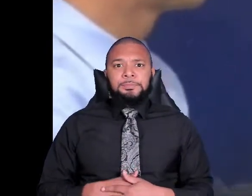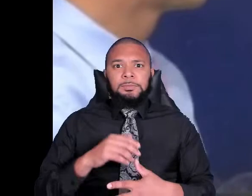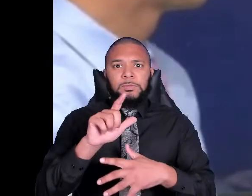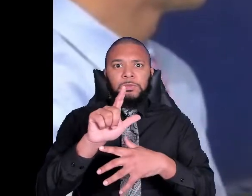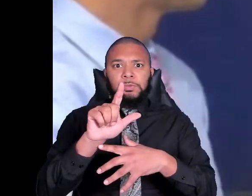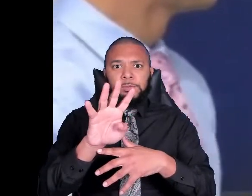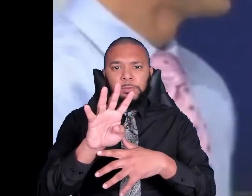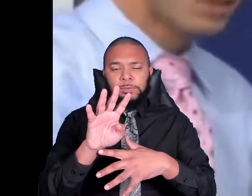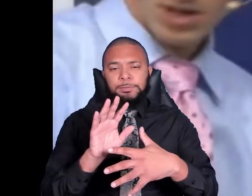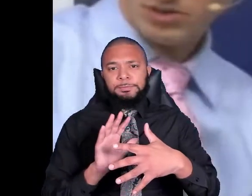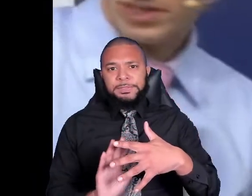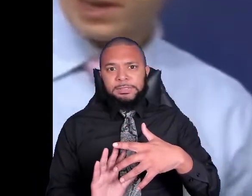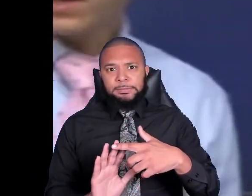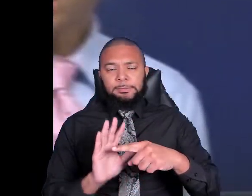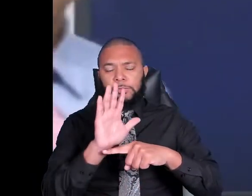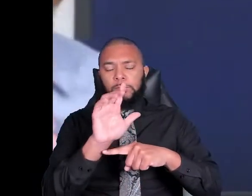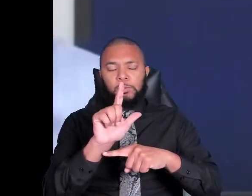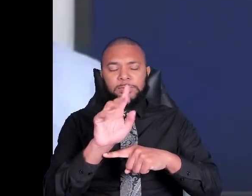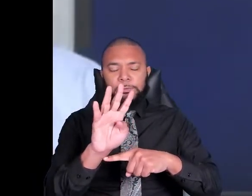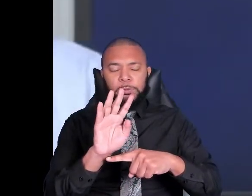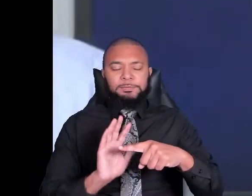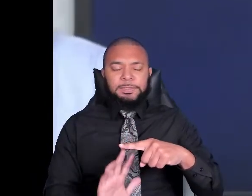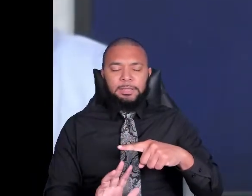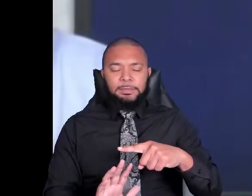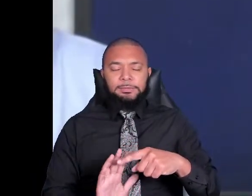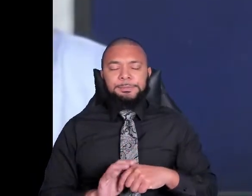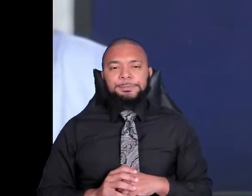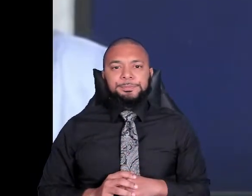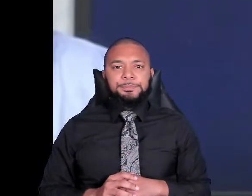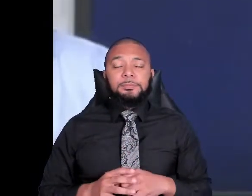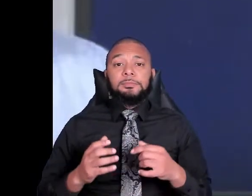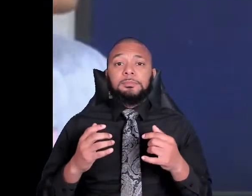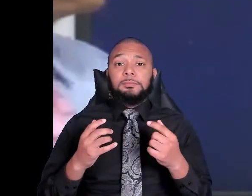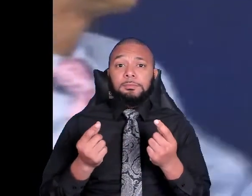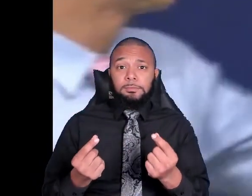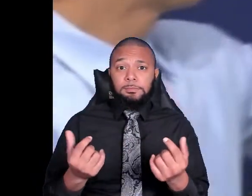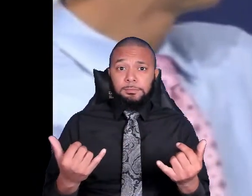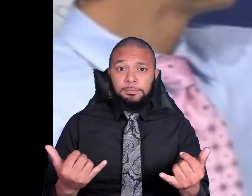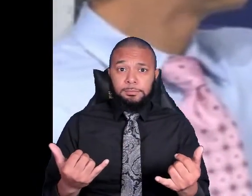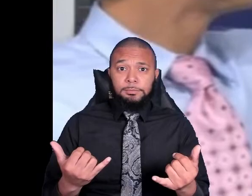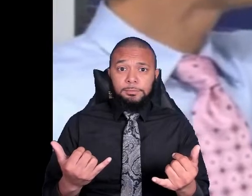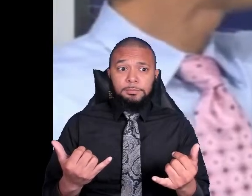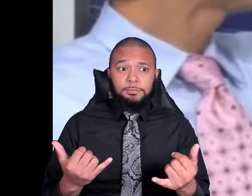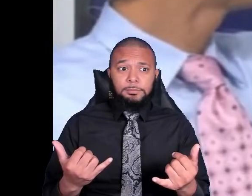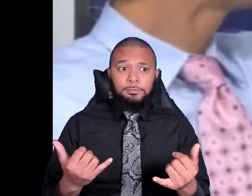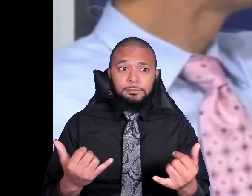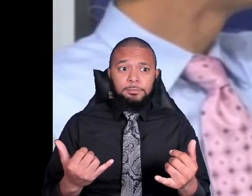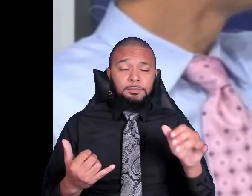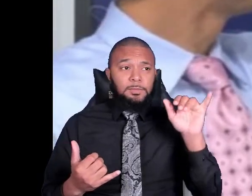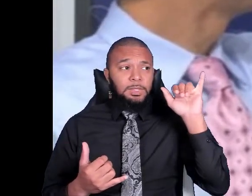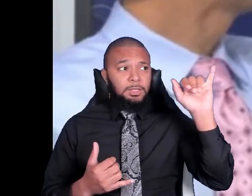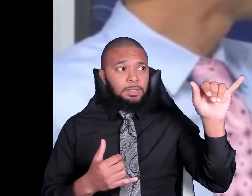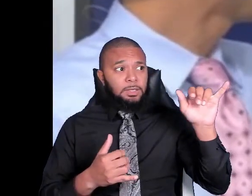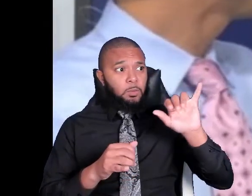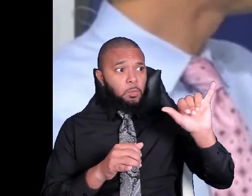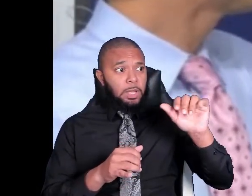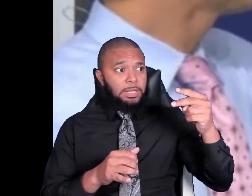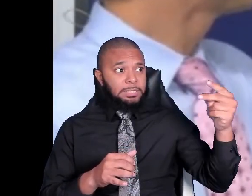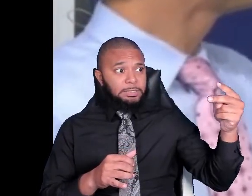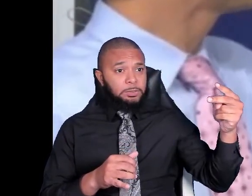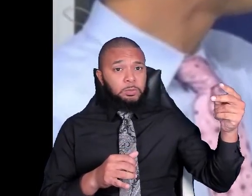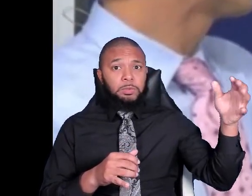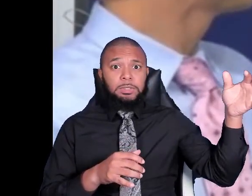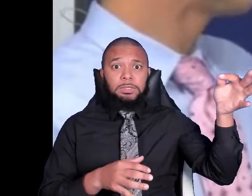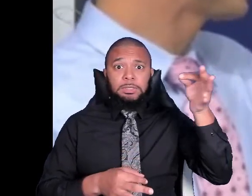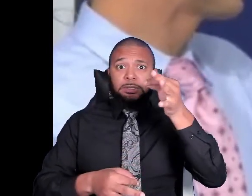Splendid. Okay, now all we need to do is input this value into either one